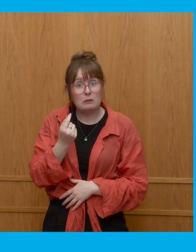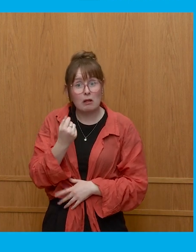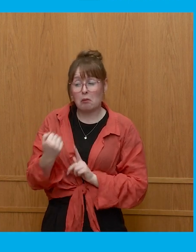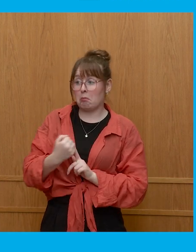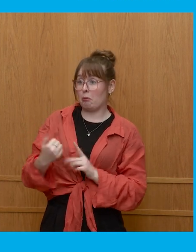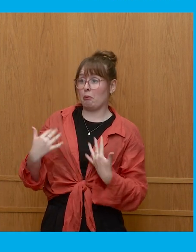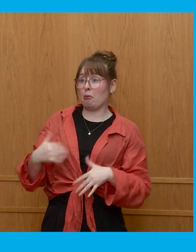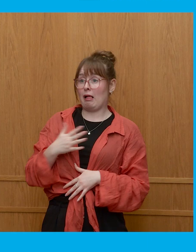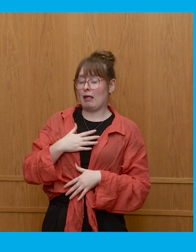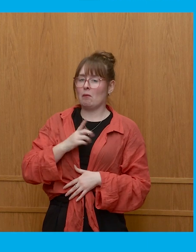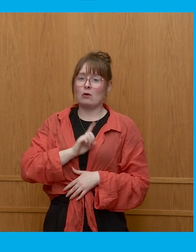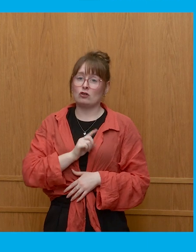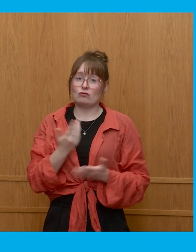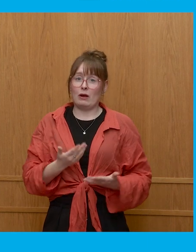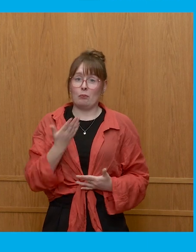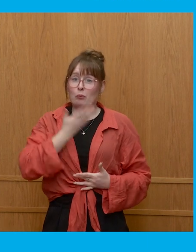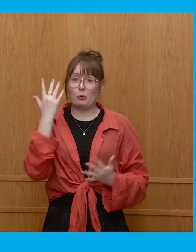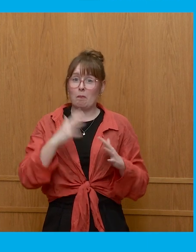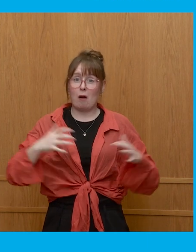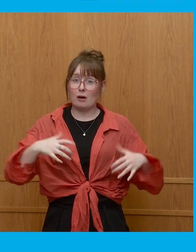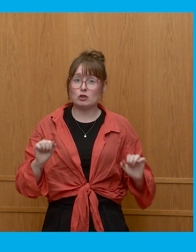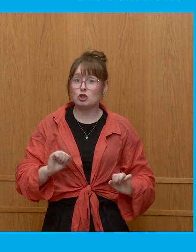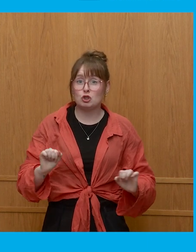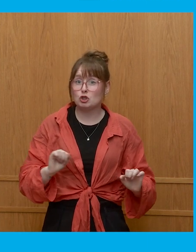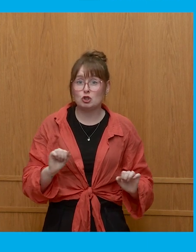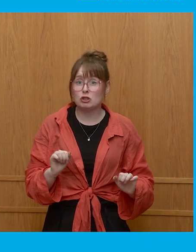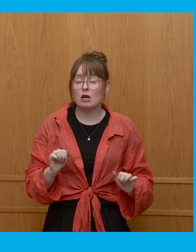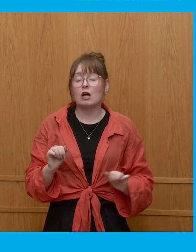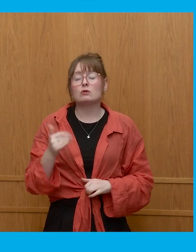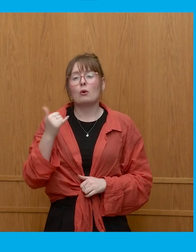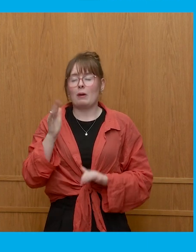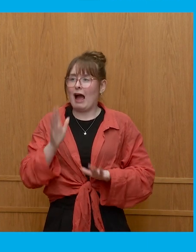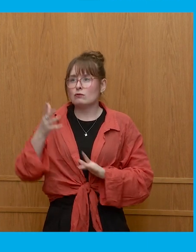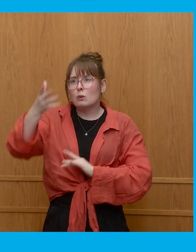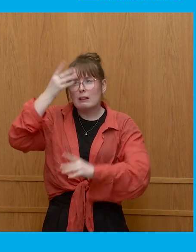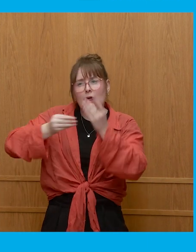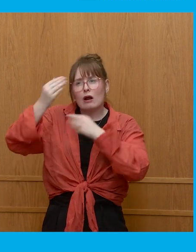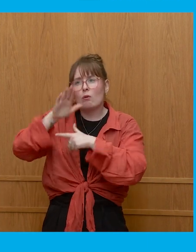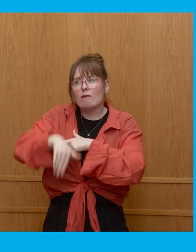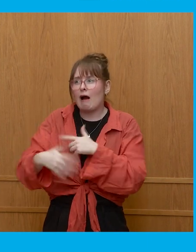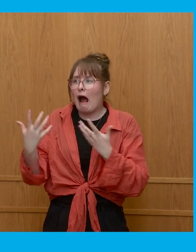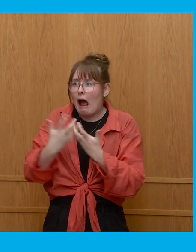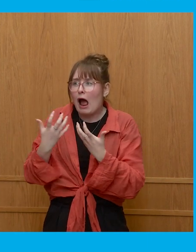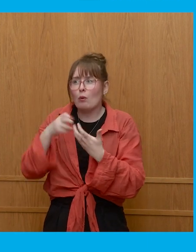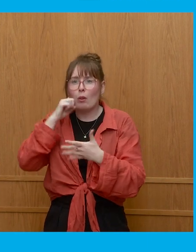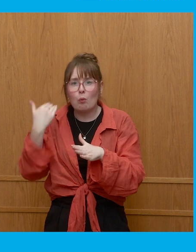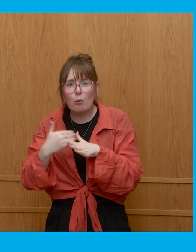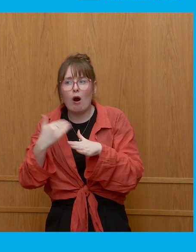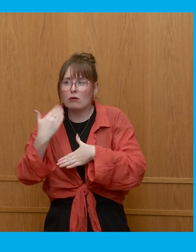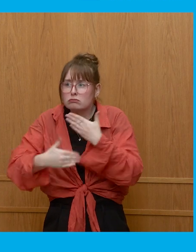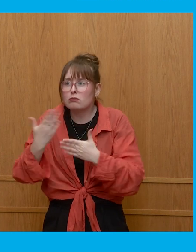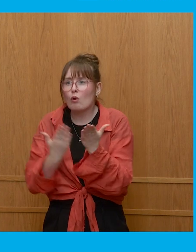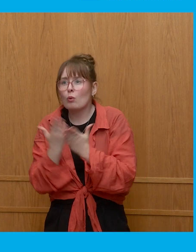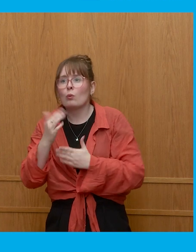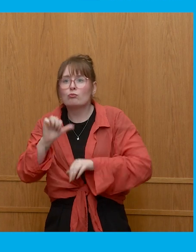we don't really have the parliament yet. We will have to learn about how we will function in the